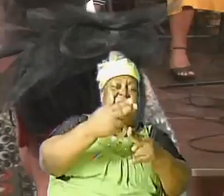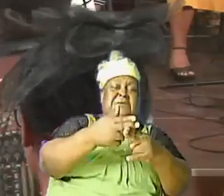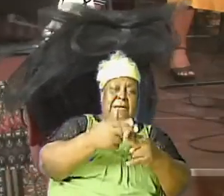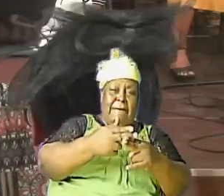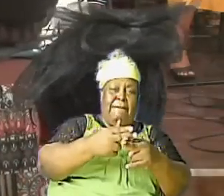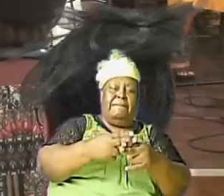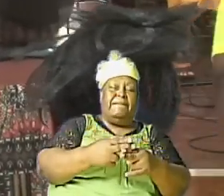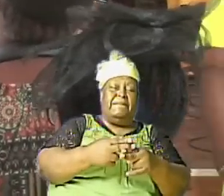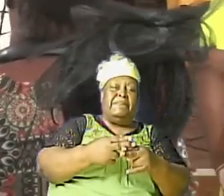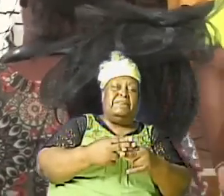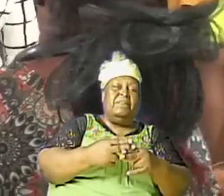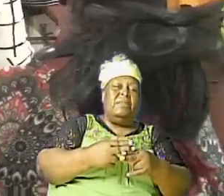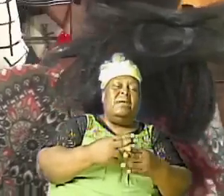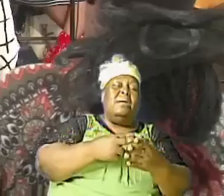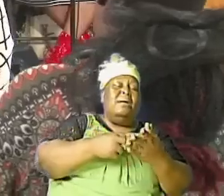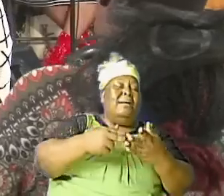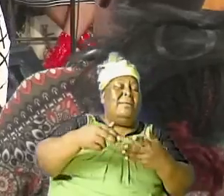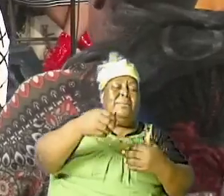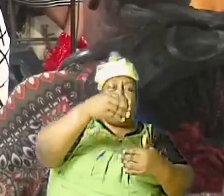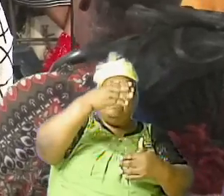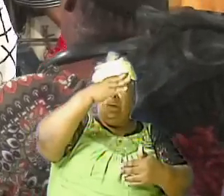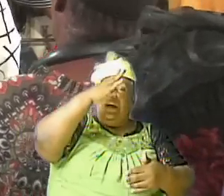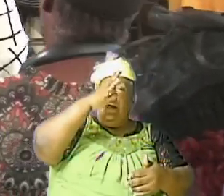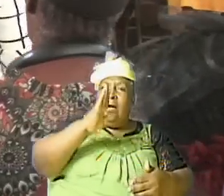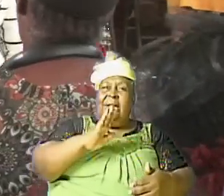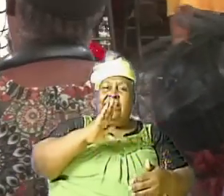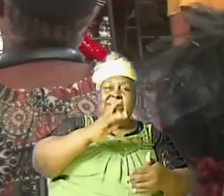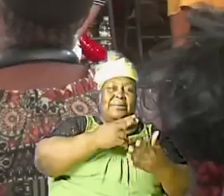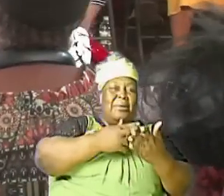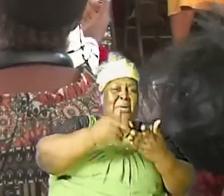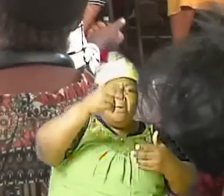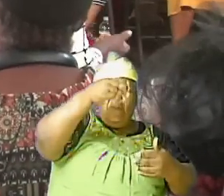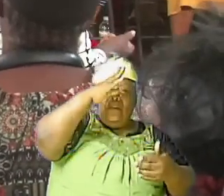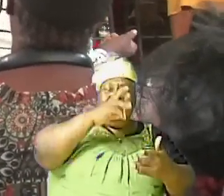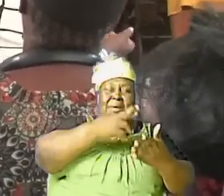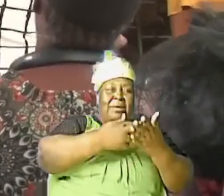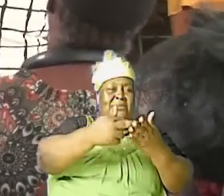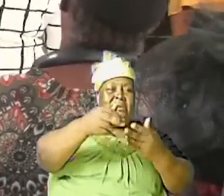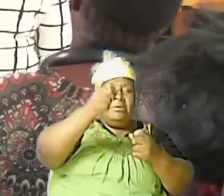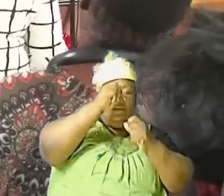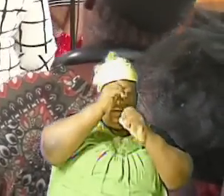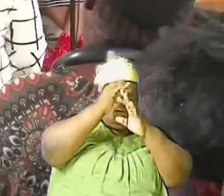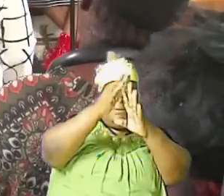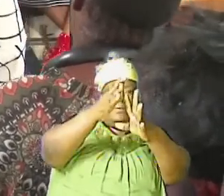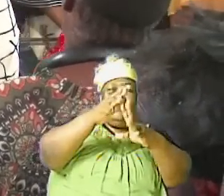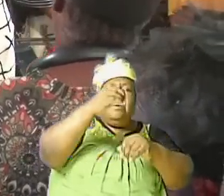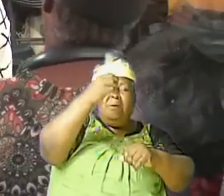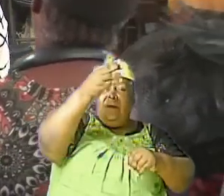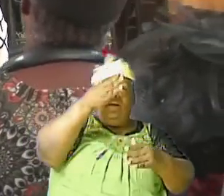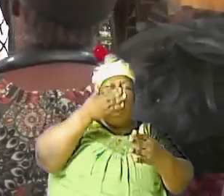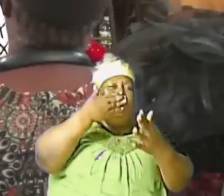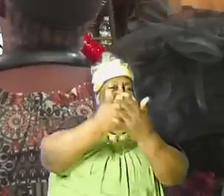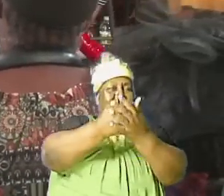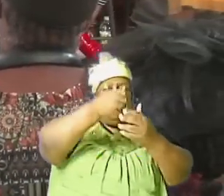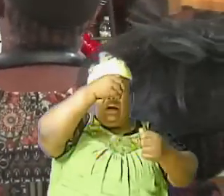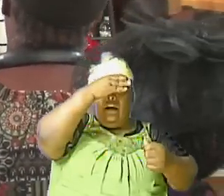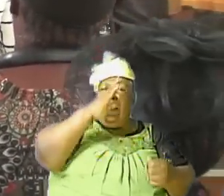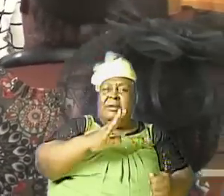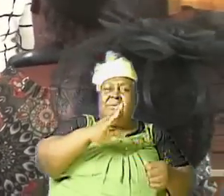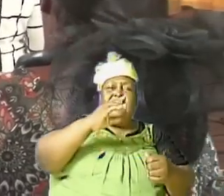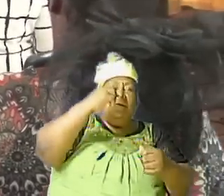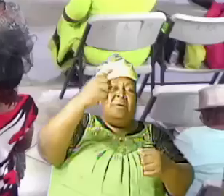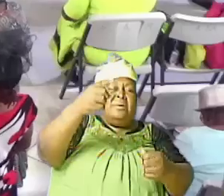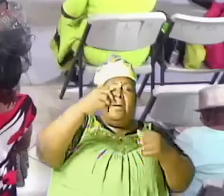God. Holy God. Holy God, righteous Father. You are a good God. You